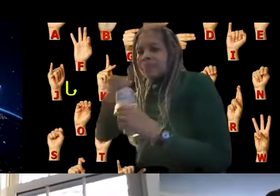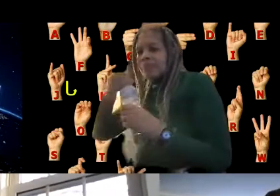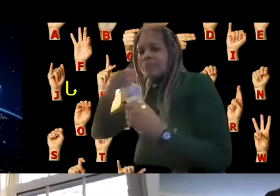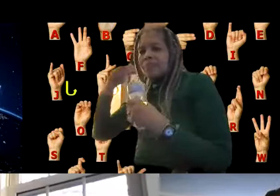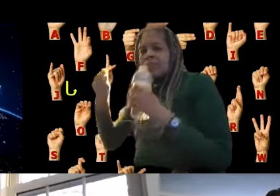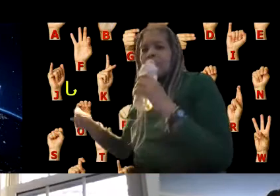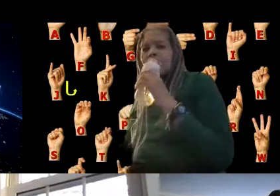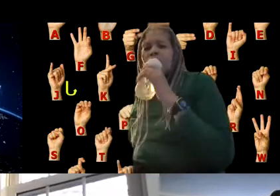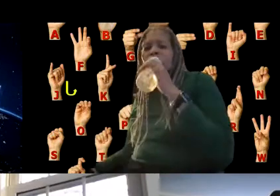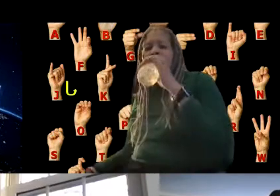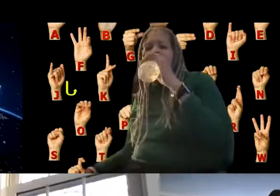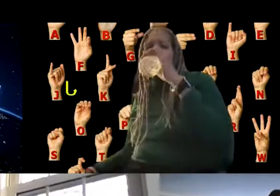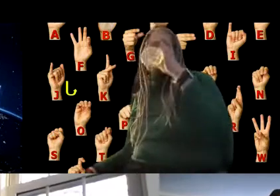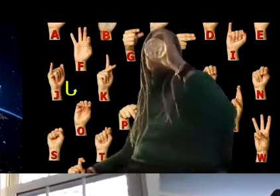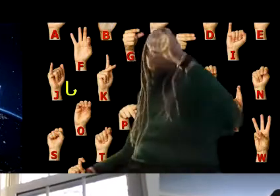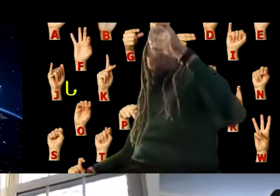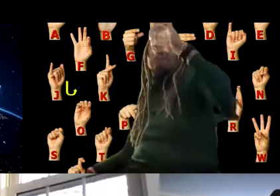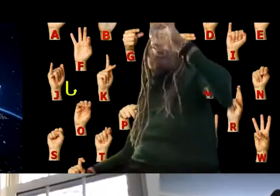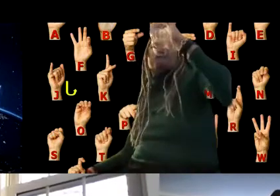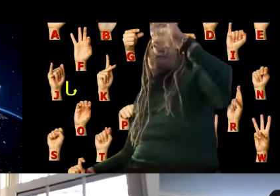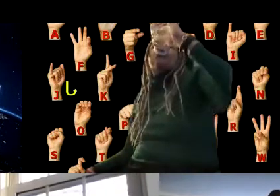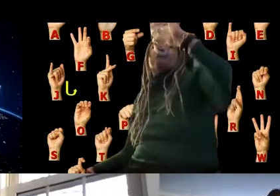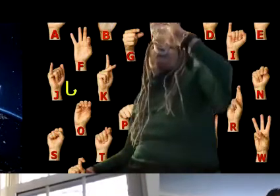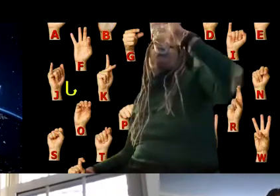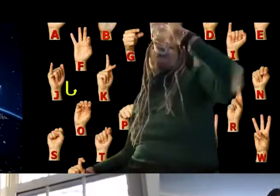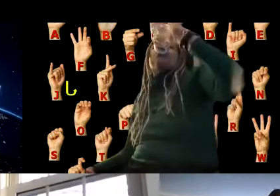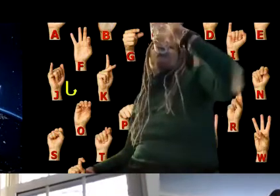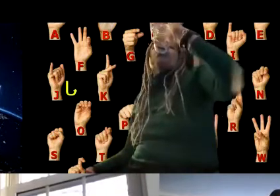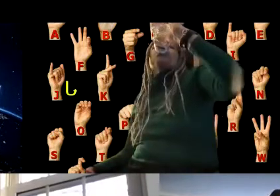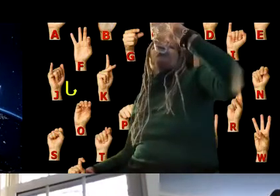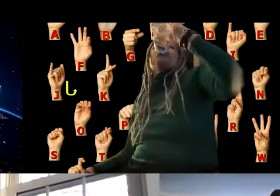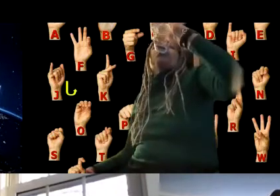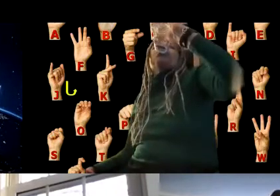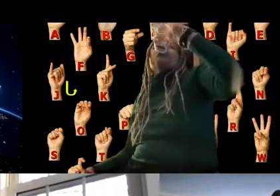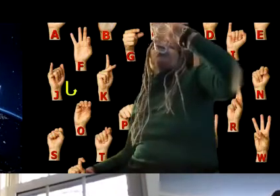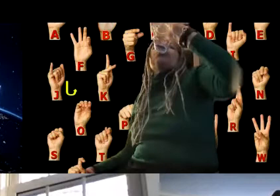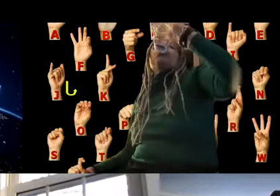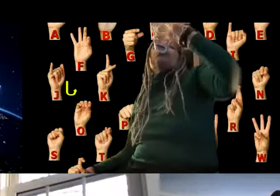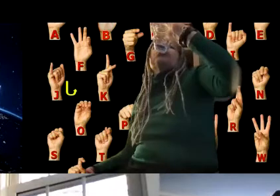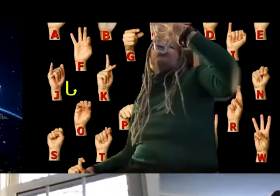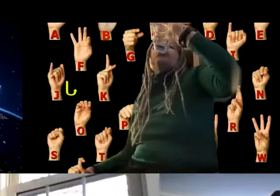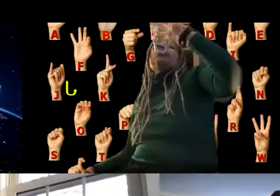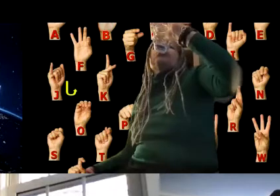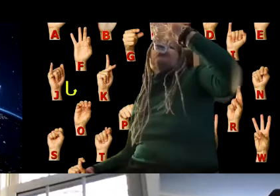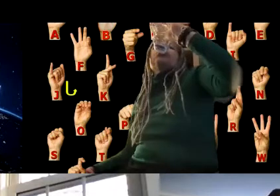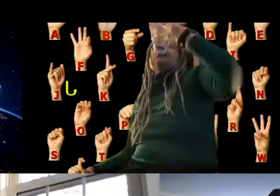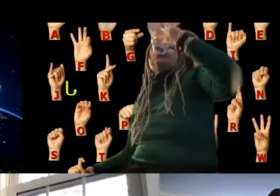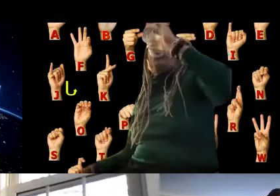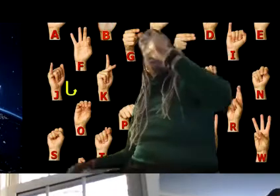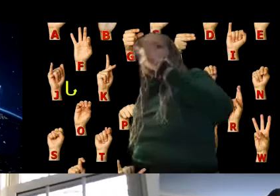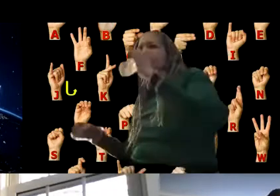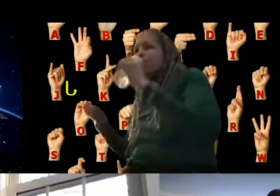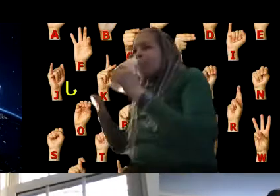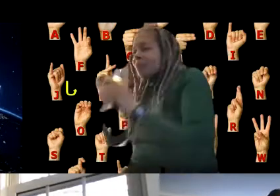privacy, right? I think people are exposing themselves in ways that they have no comprehension of in